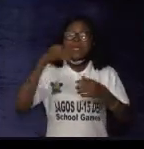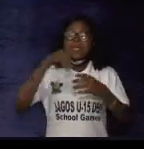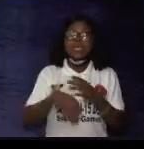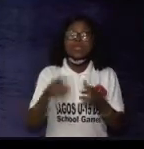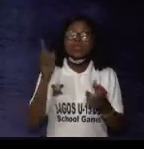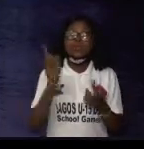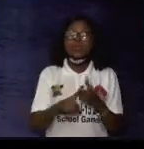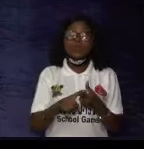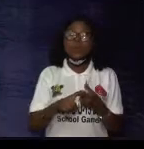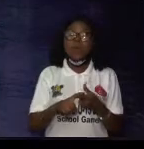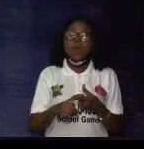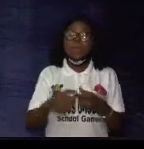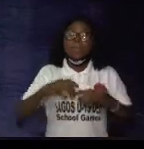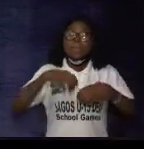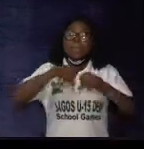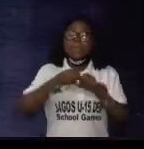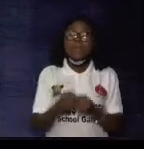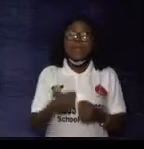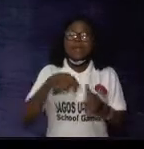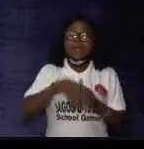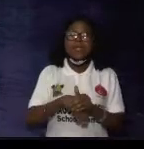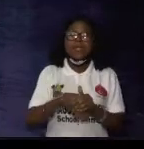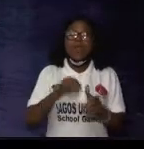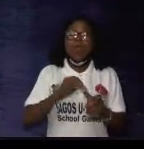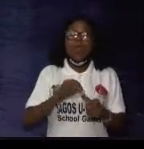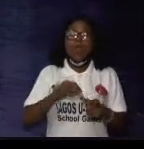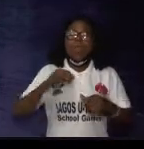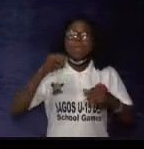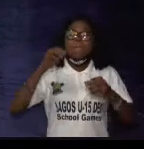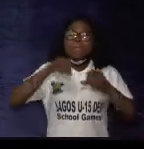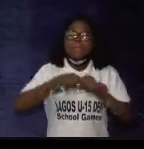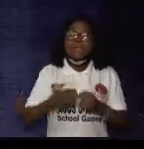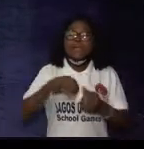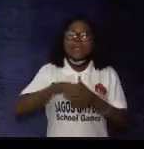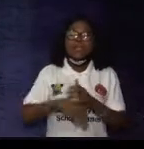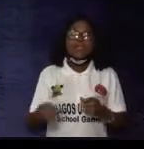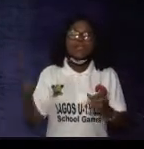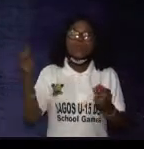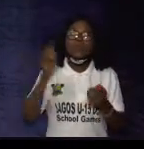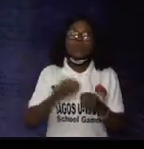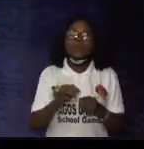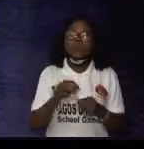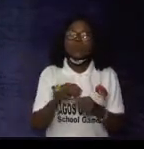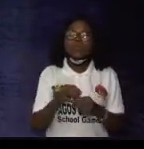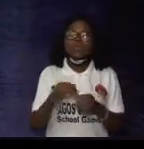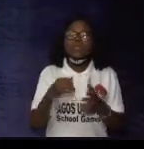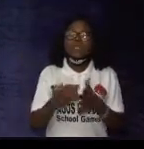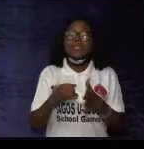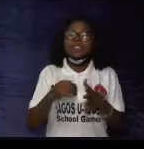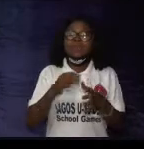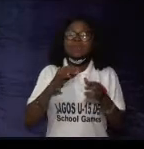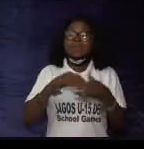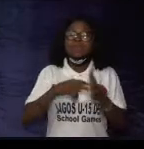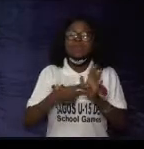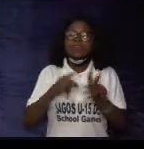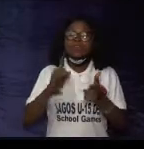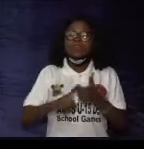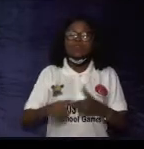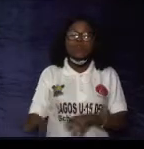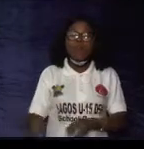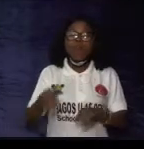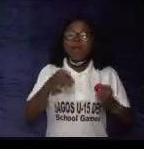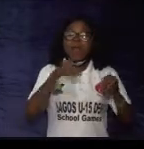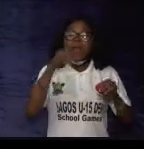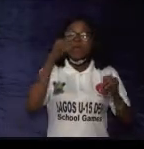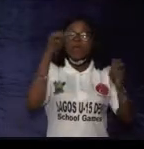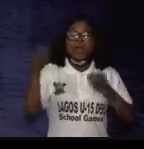Break into, break in, or break into. What does it mean? It means to